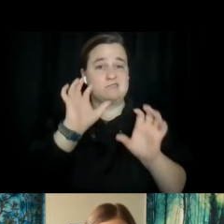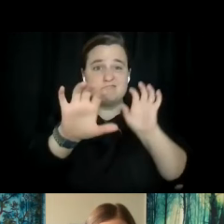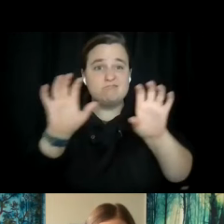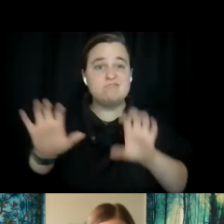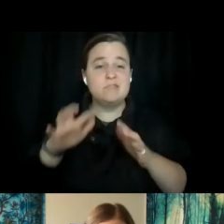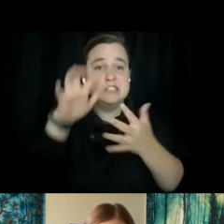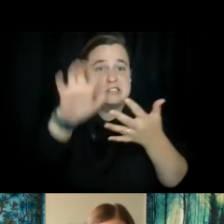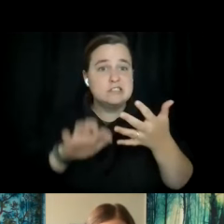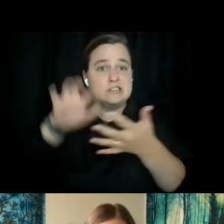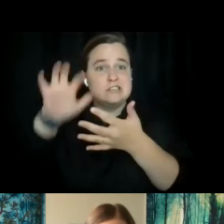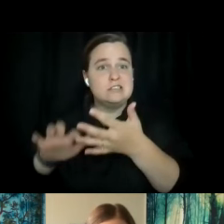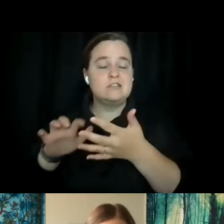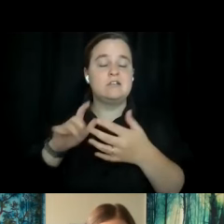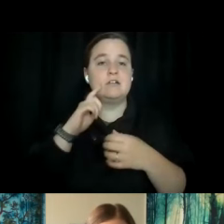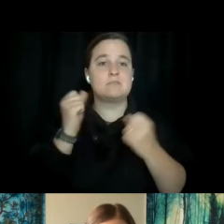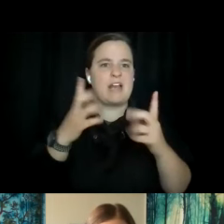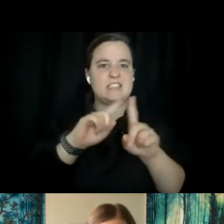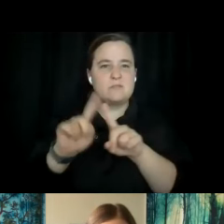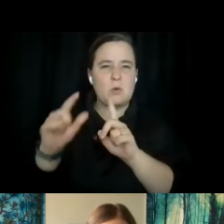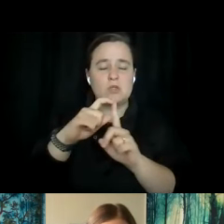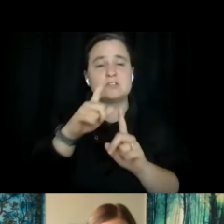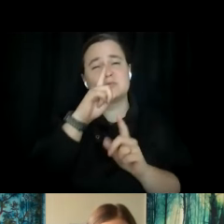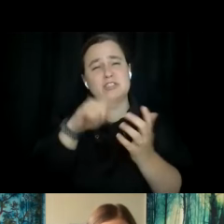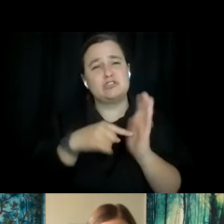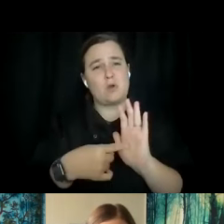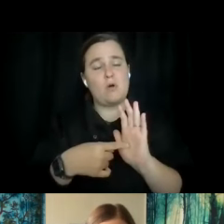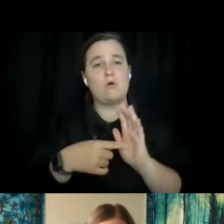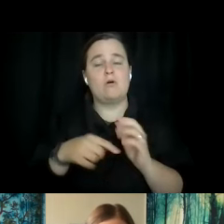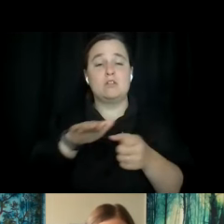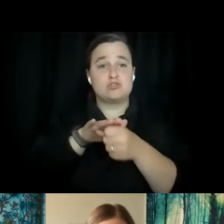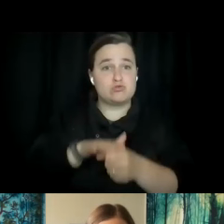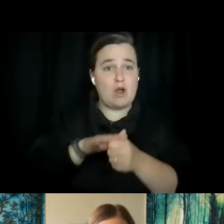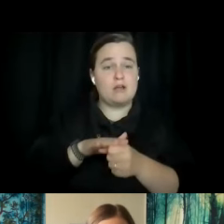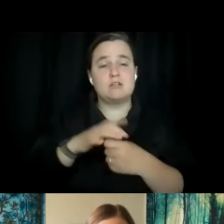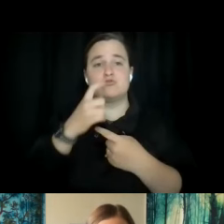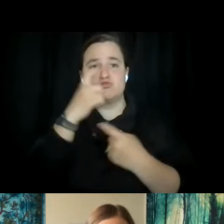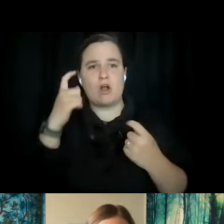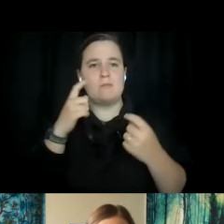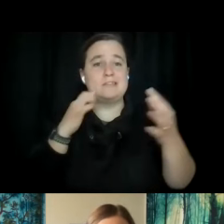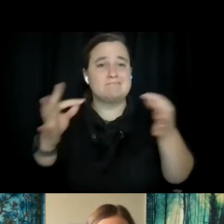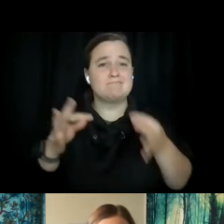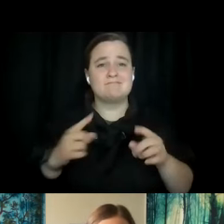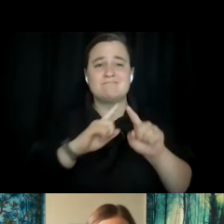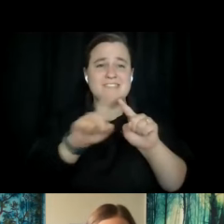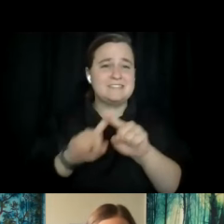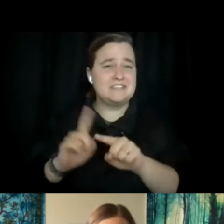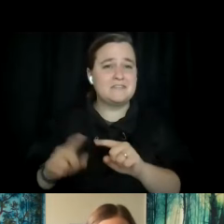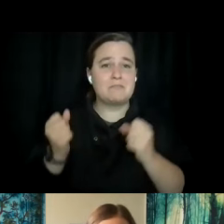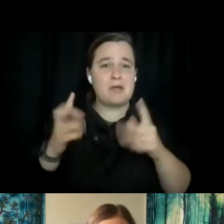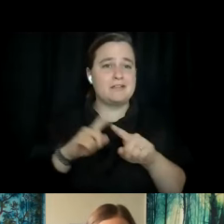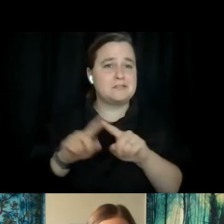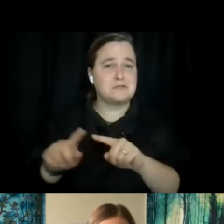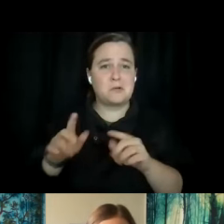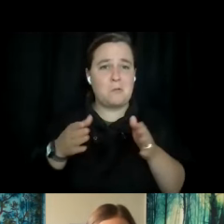different words. And that's just really to show how stress and trauma can be defined in so many different ways. So according